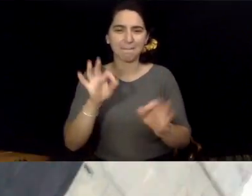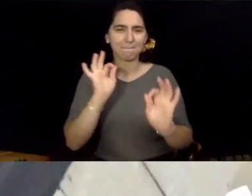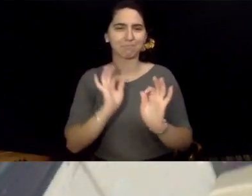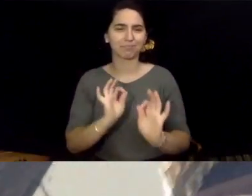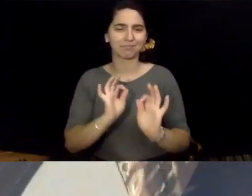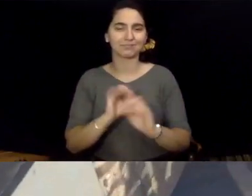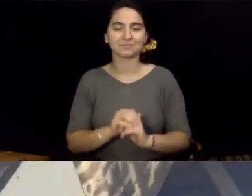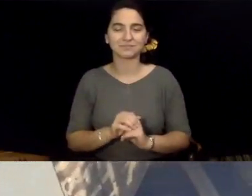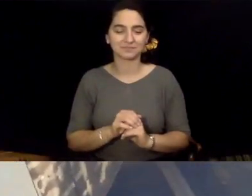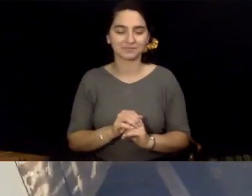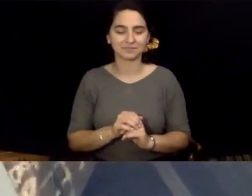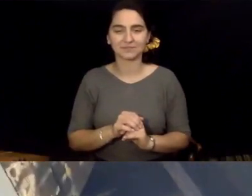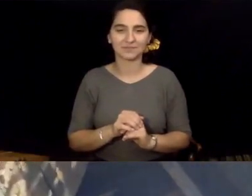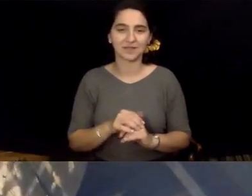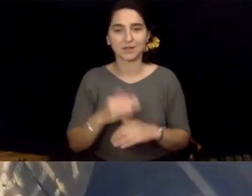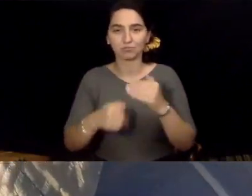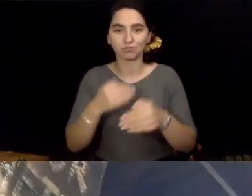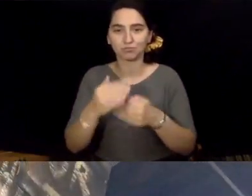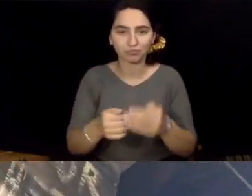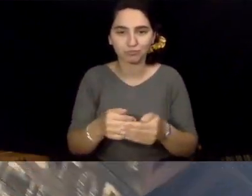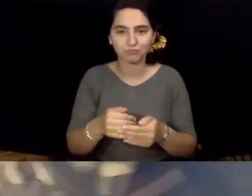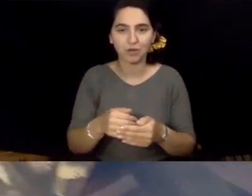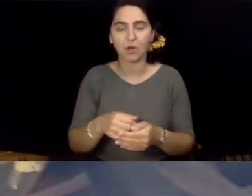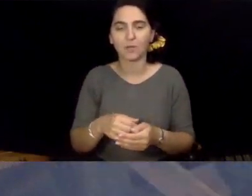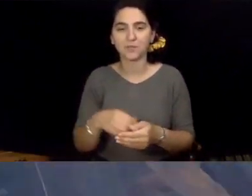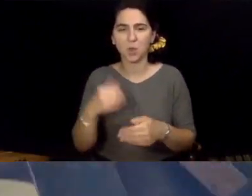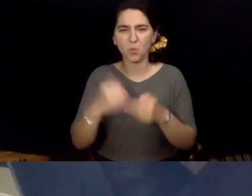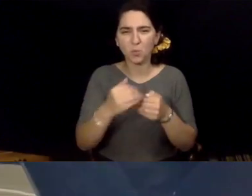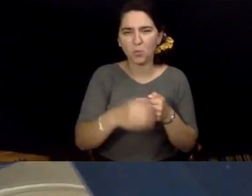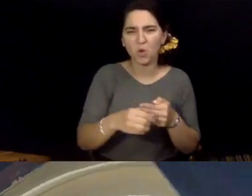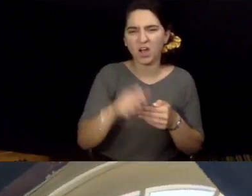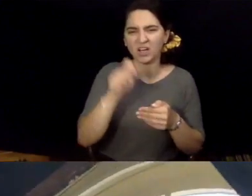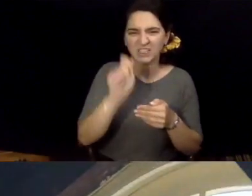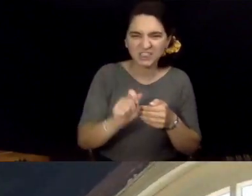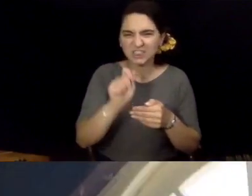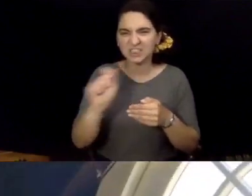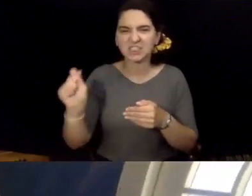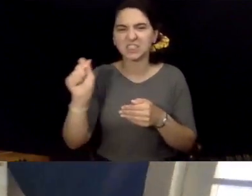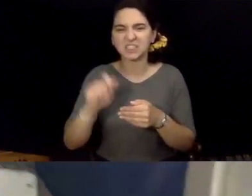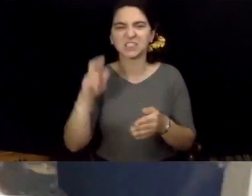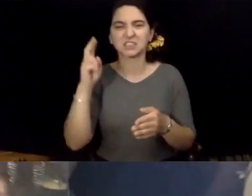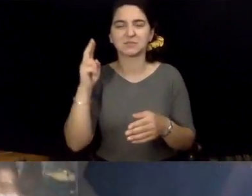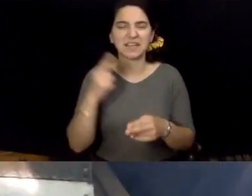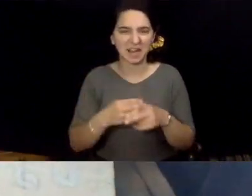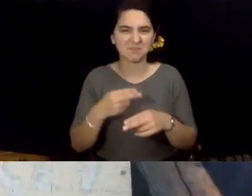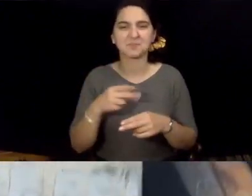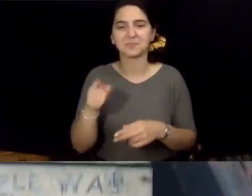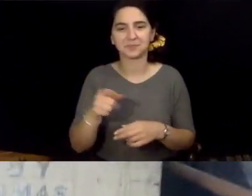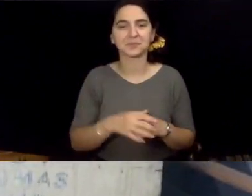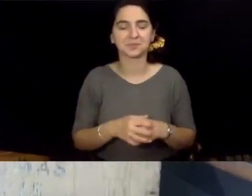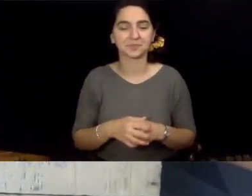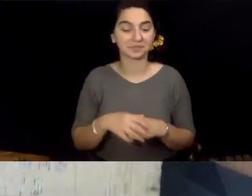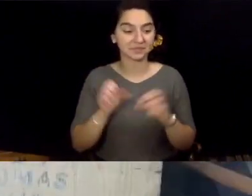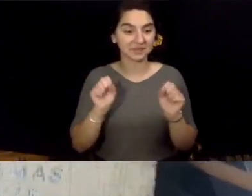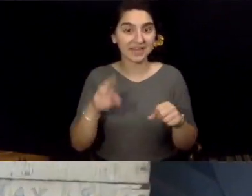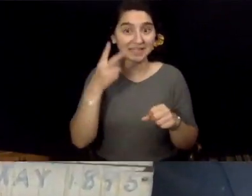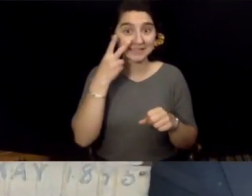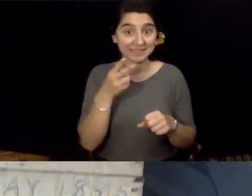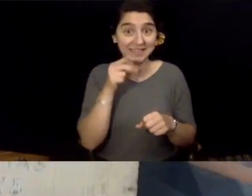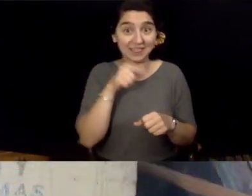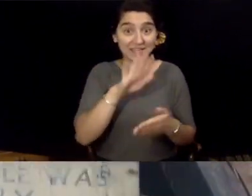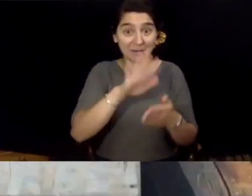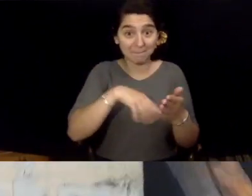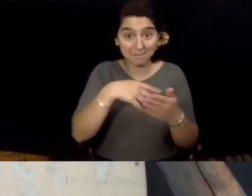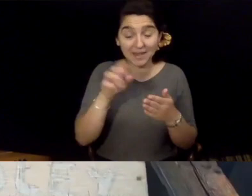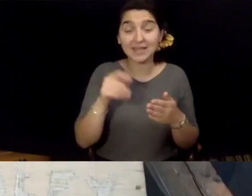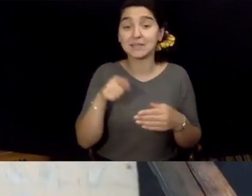in. You can see This was painted by